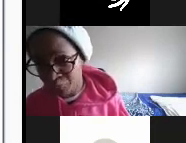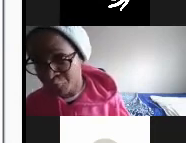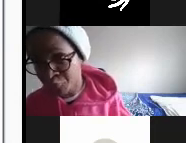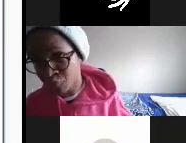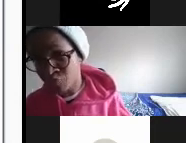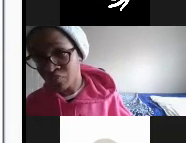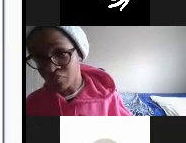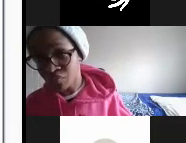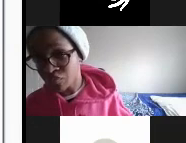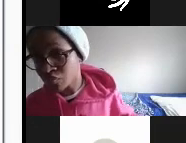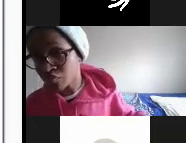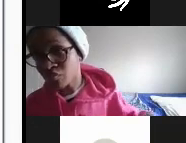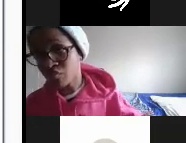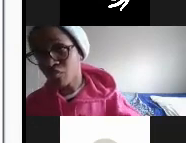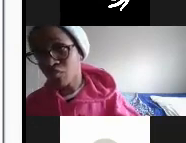help.